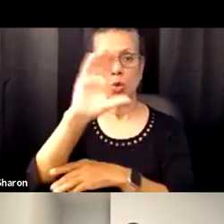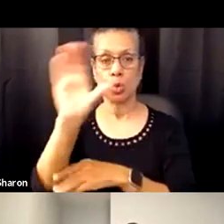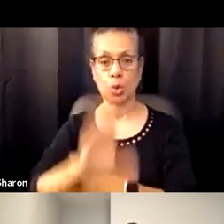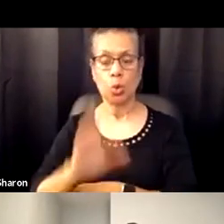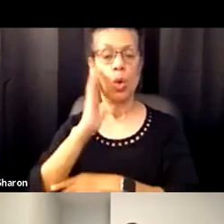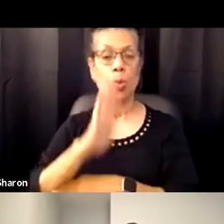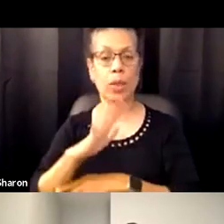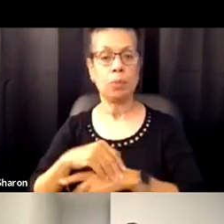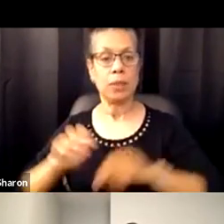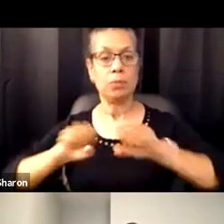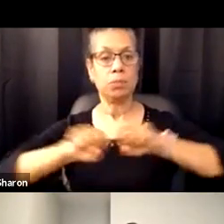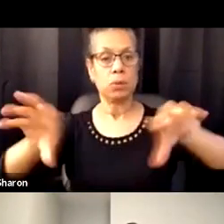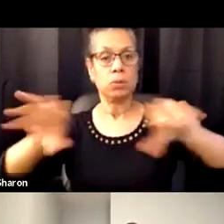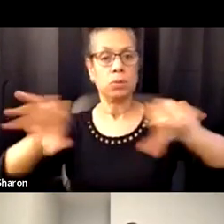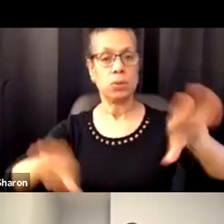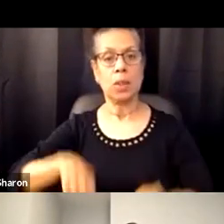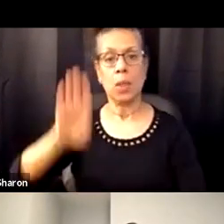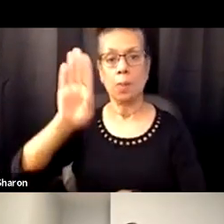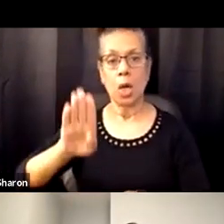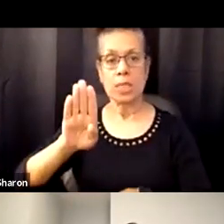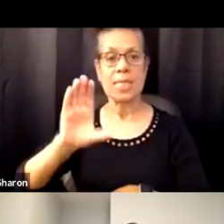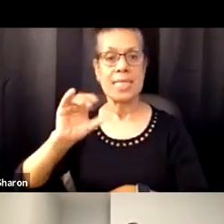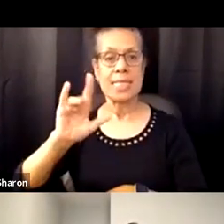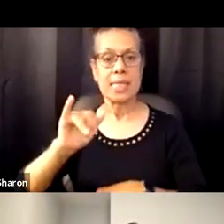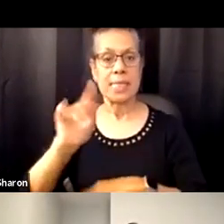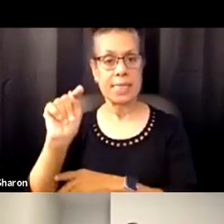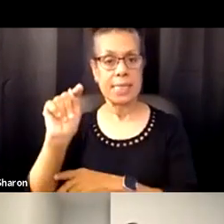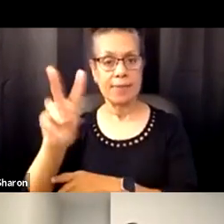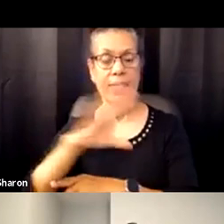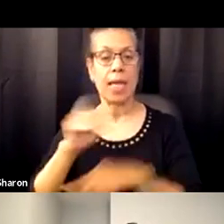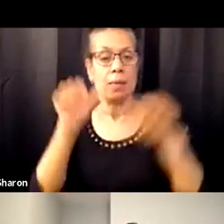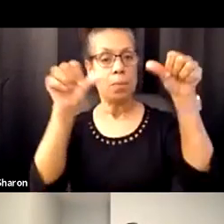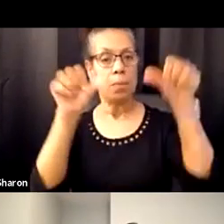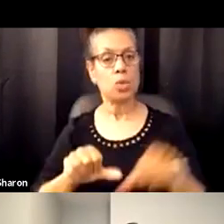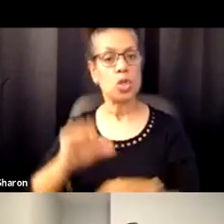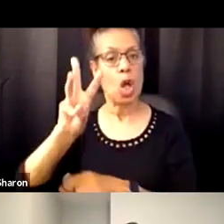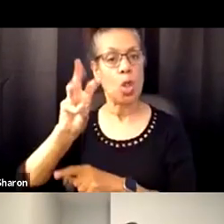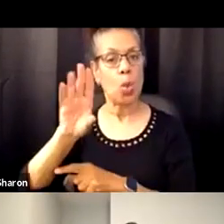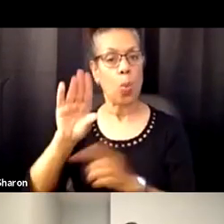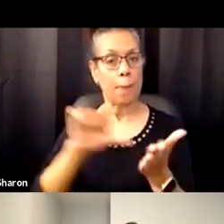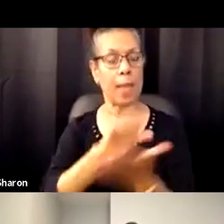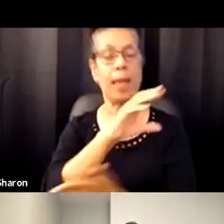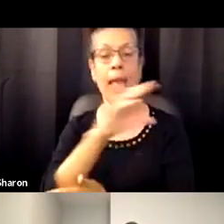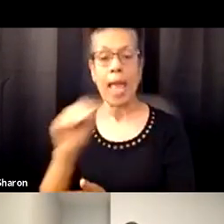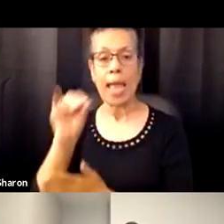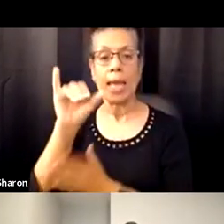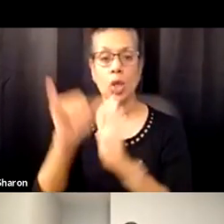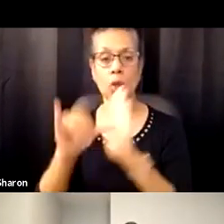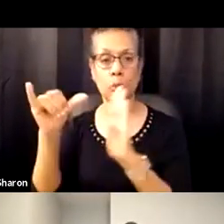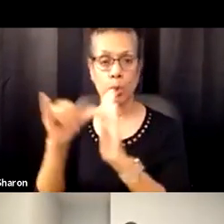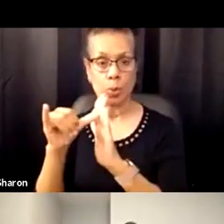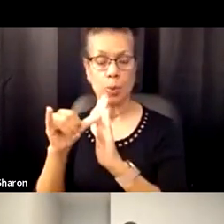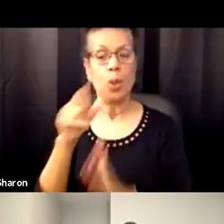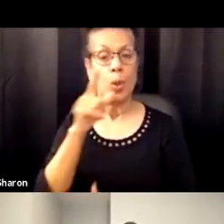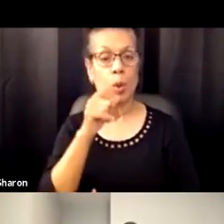rebroadcast on boston city tv and posted on the school committee's web page and on youtube for those of